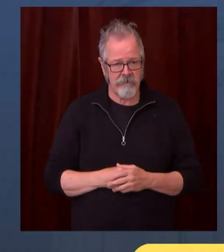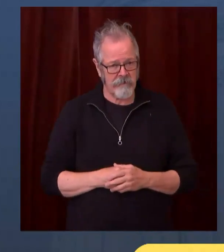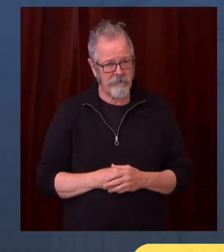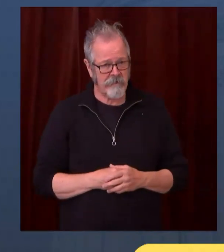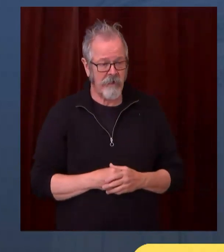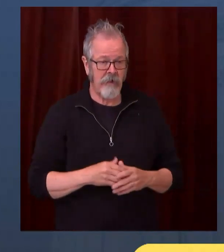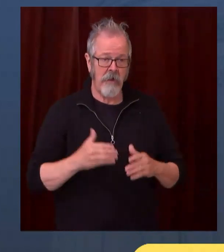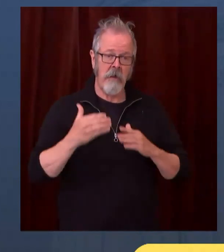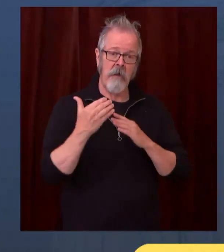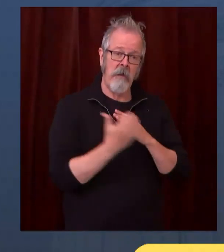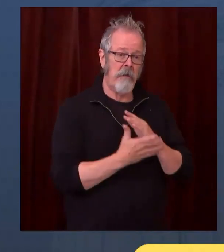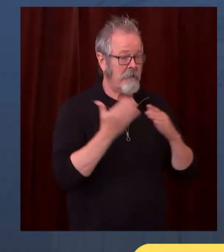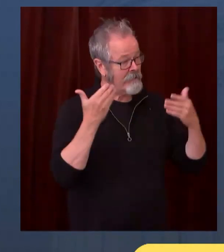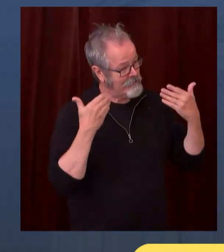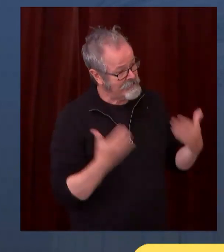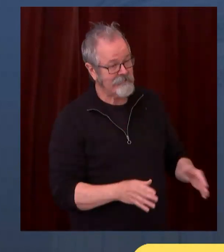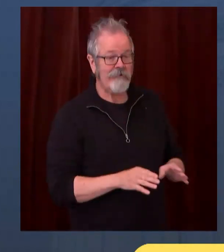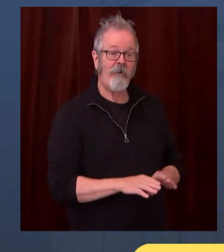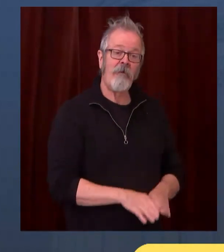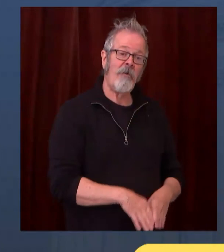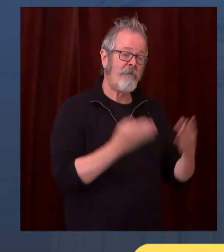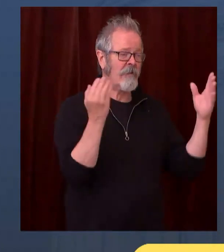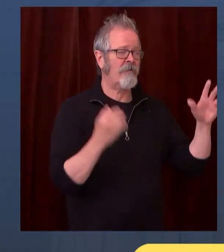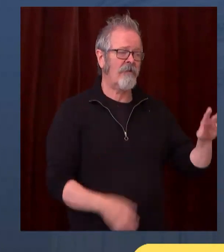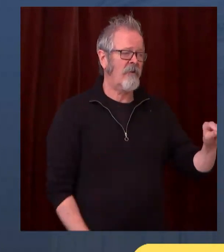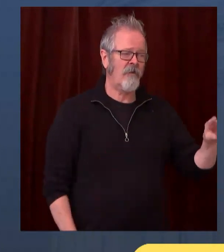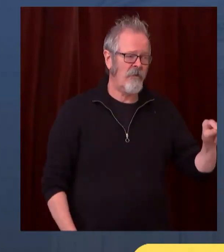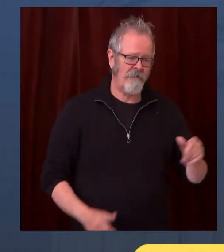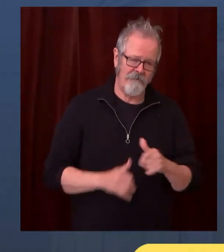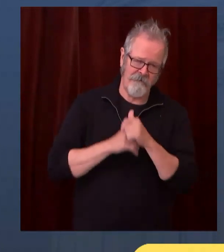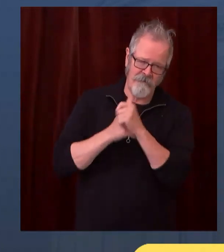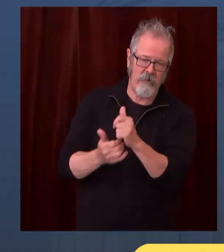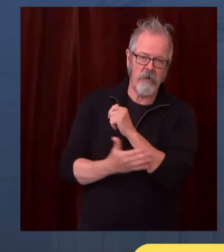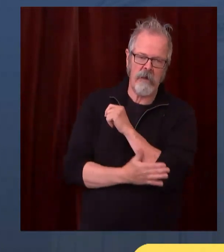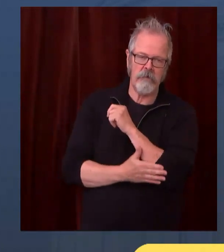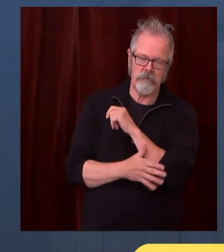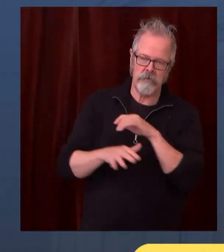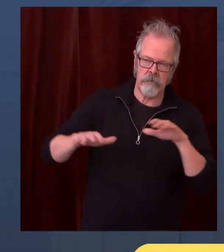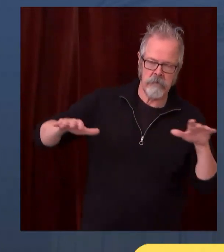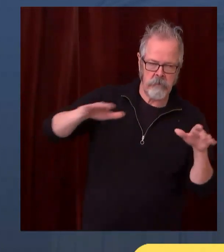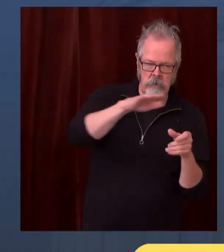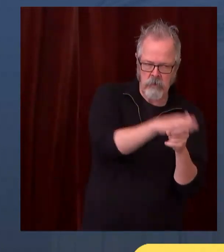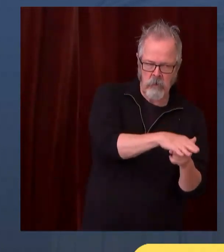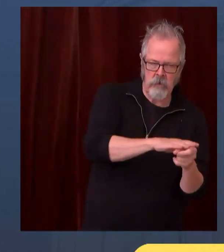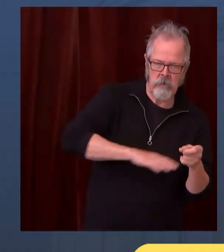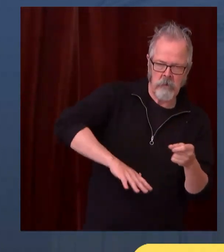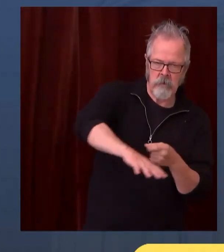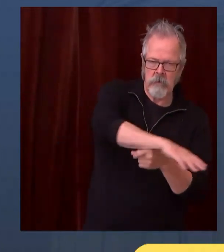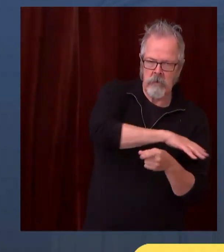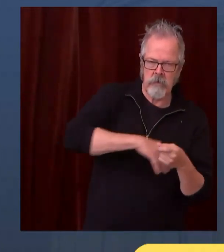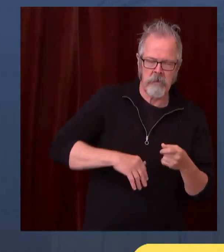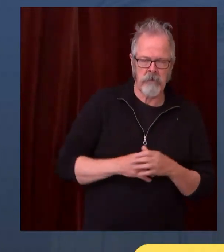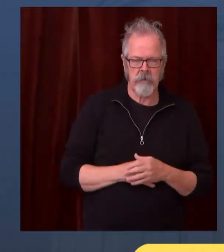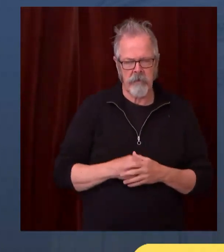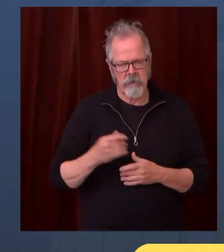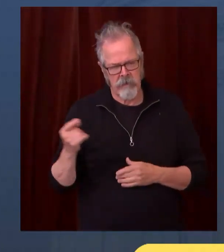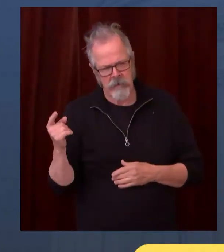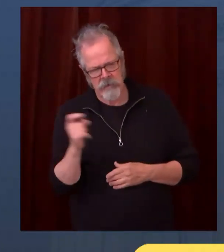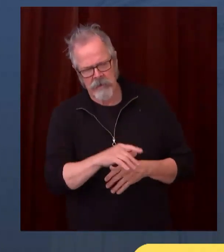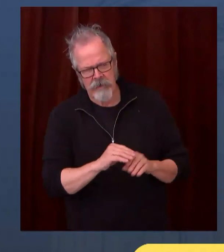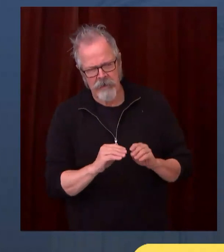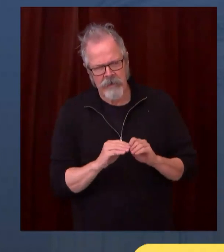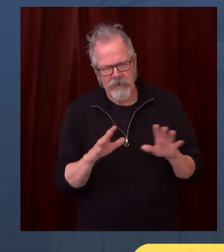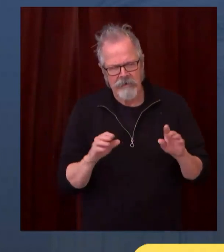Jerry, would you like to ask a follow-up? Just a clarification and a different question, but does a 28-day clock start